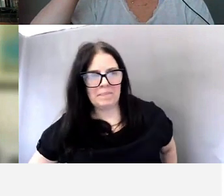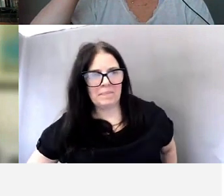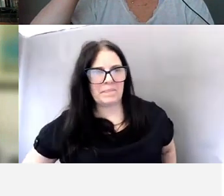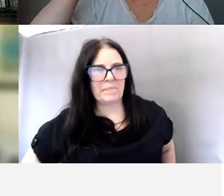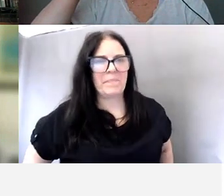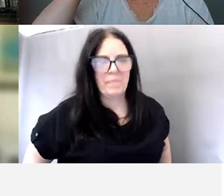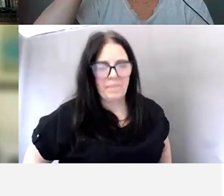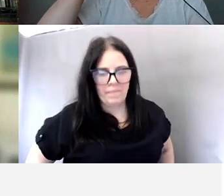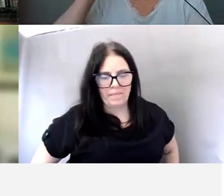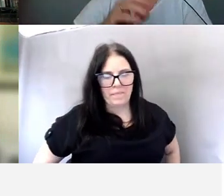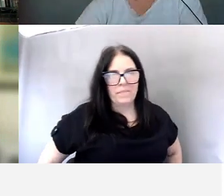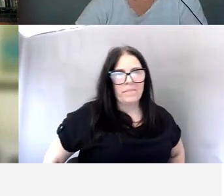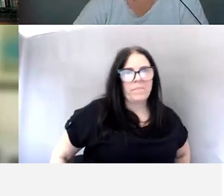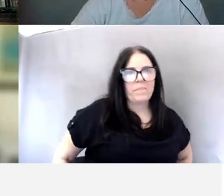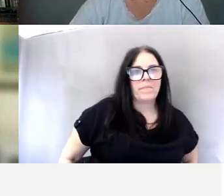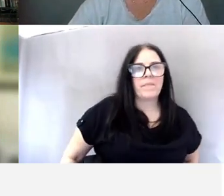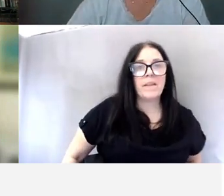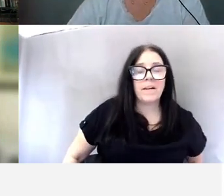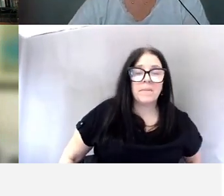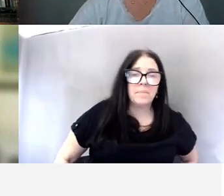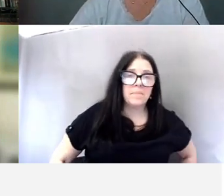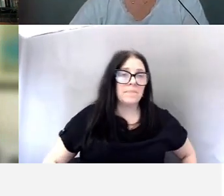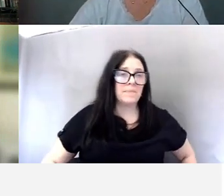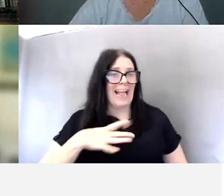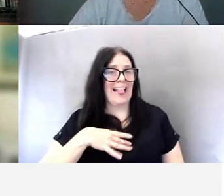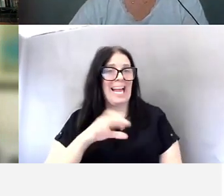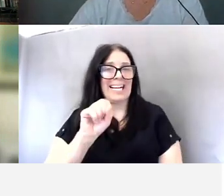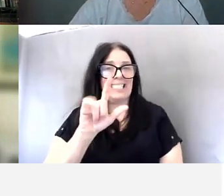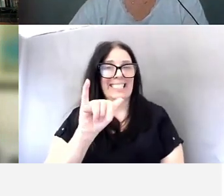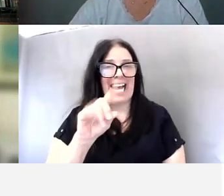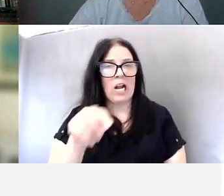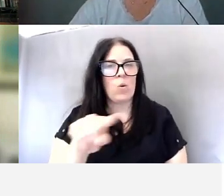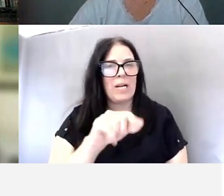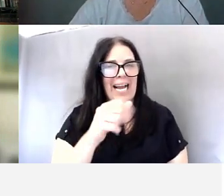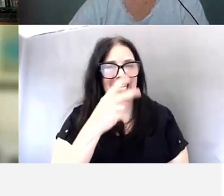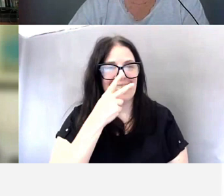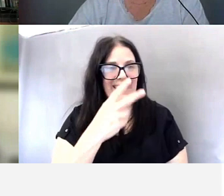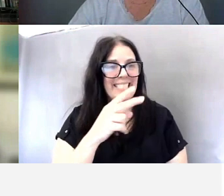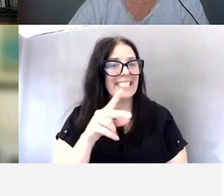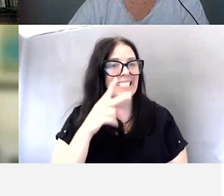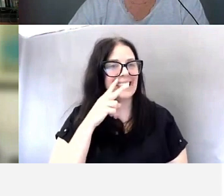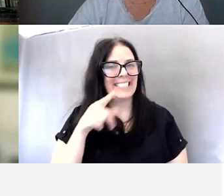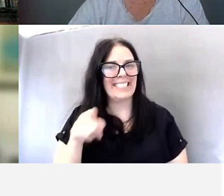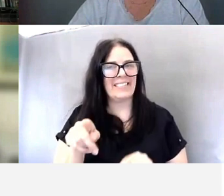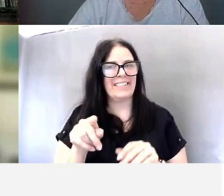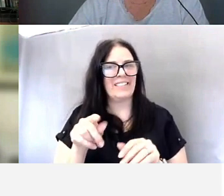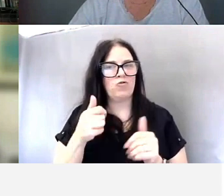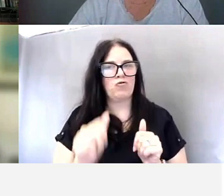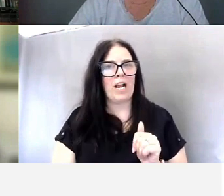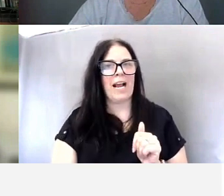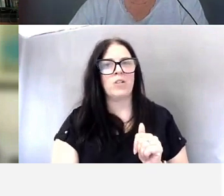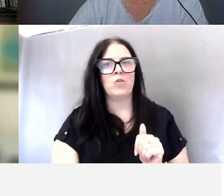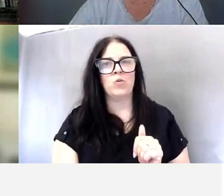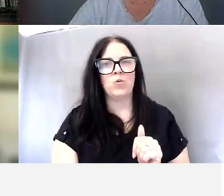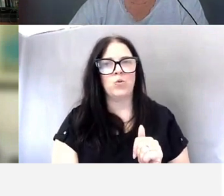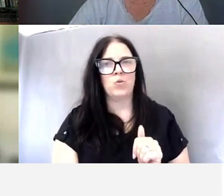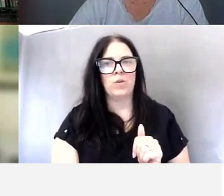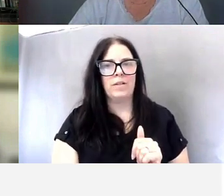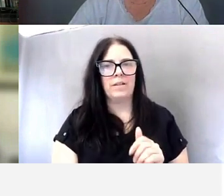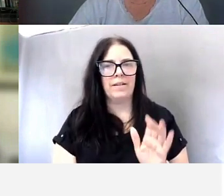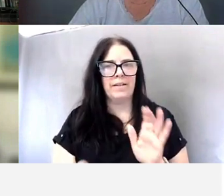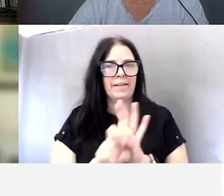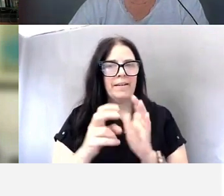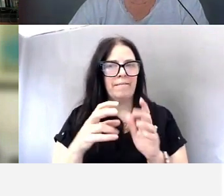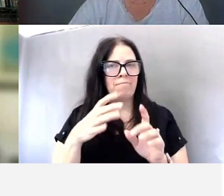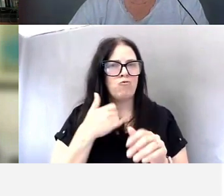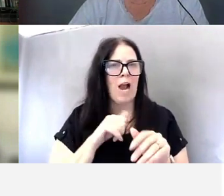What I like about this slide, and then you can see it on the screen as well, the system actually tries to pick up on some of the vocabulary, what kind of